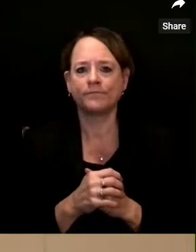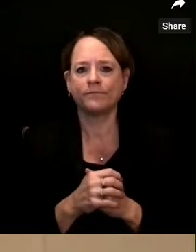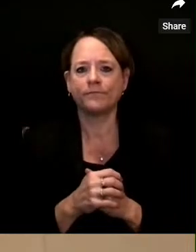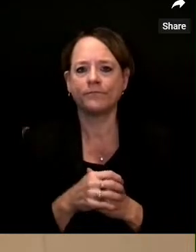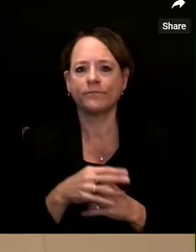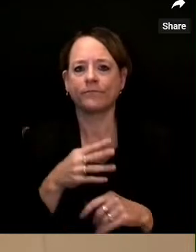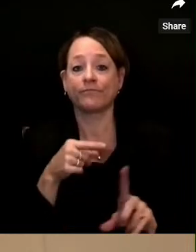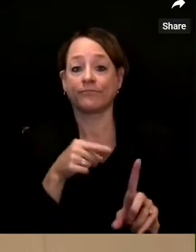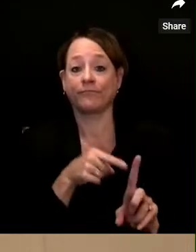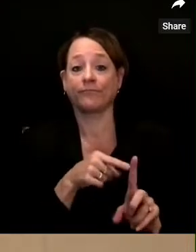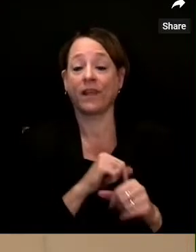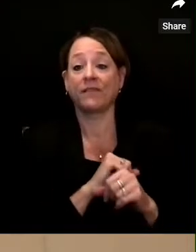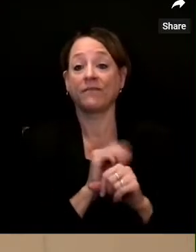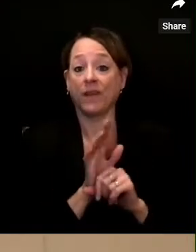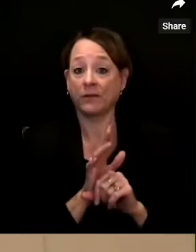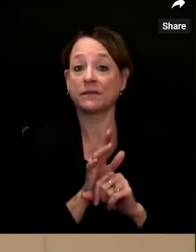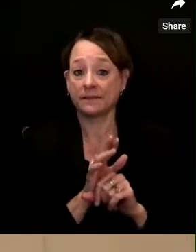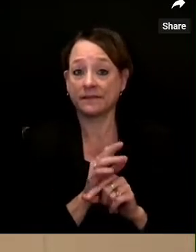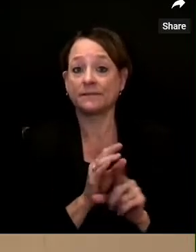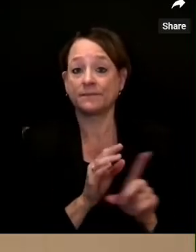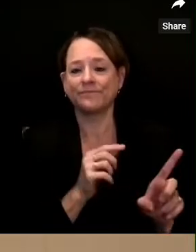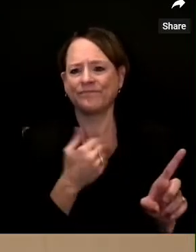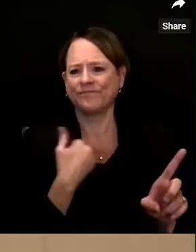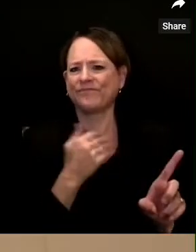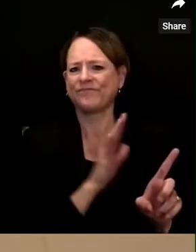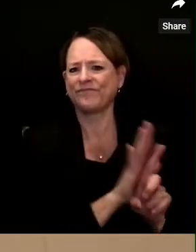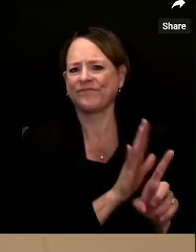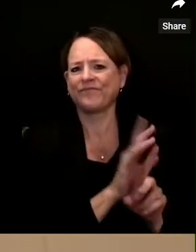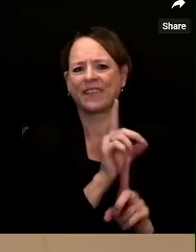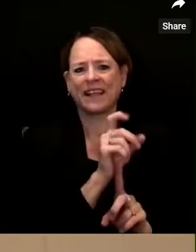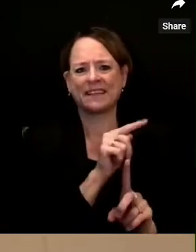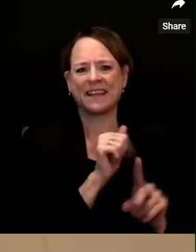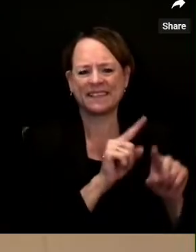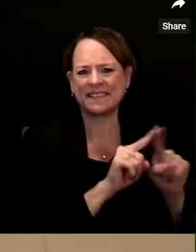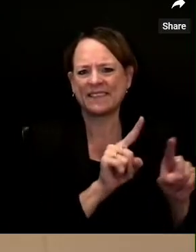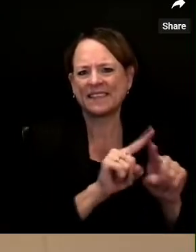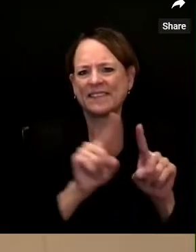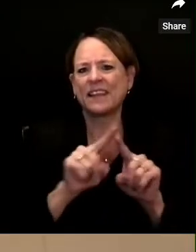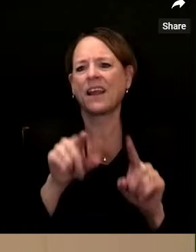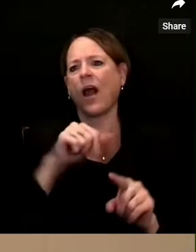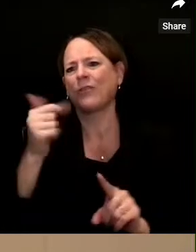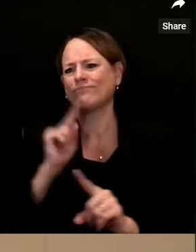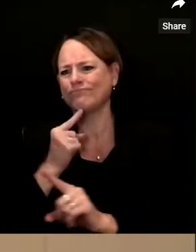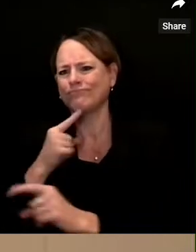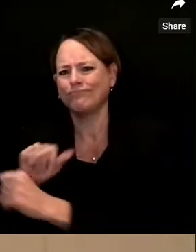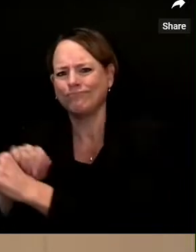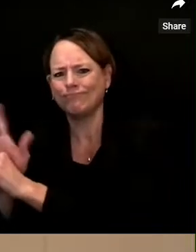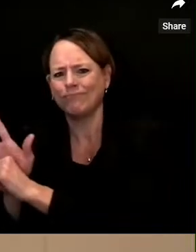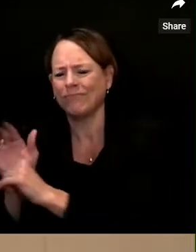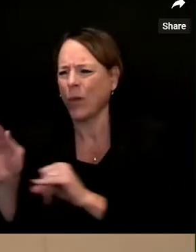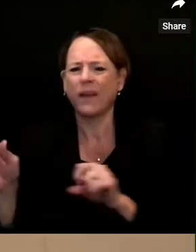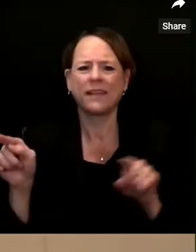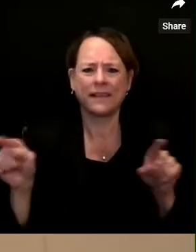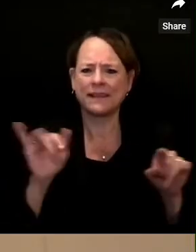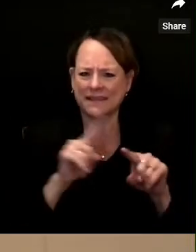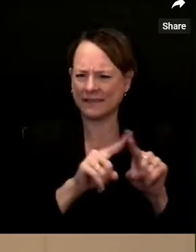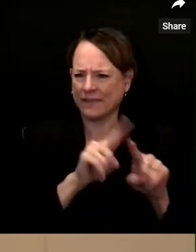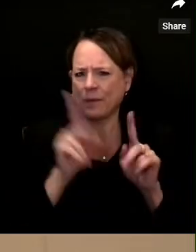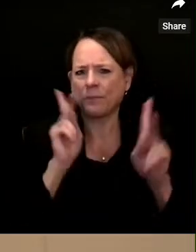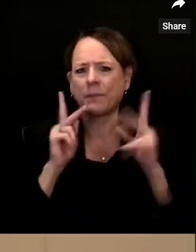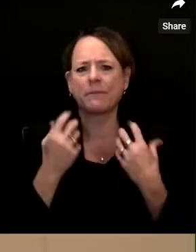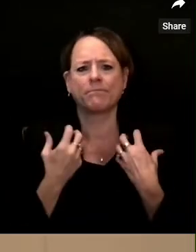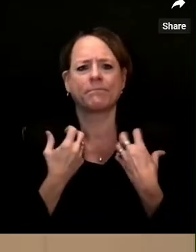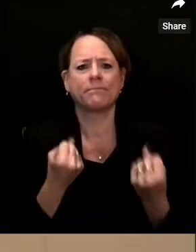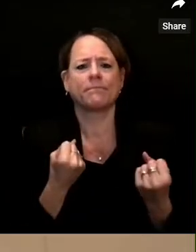multiple systems to take a long time to recover. But the most severe cases, the people who spend some time in the ICU,